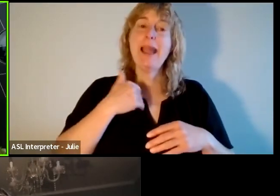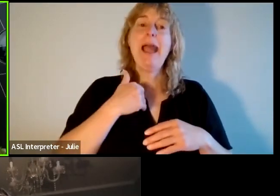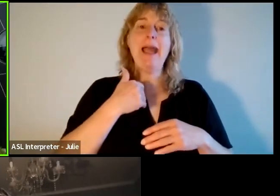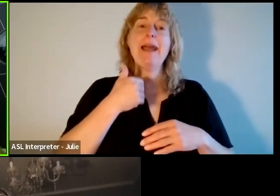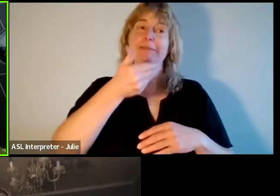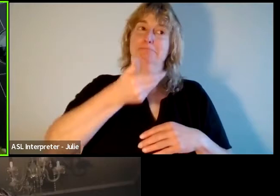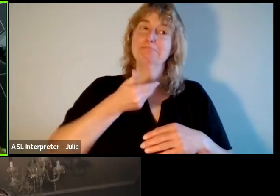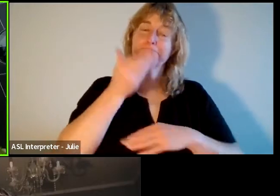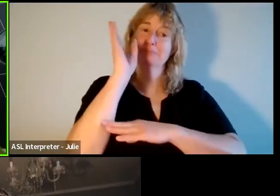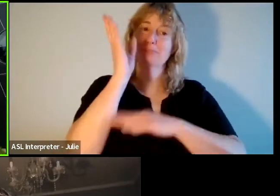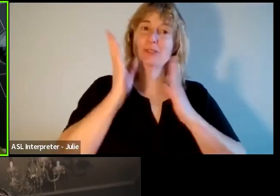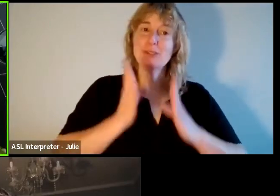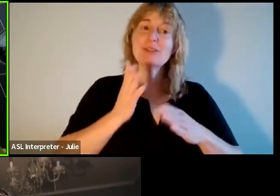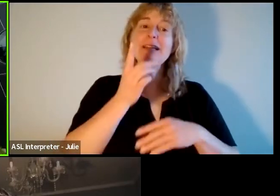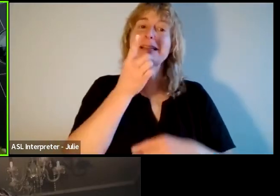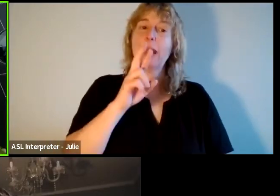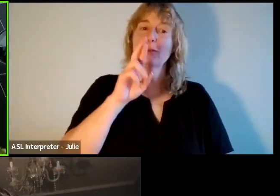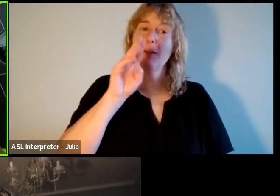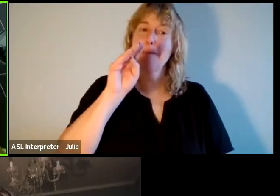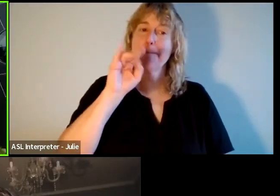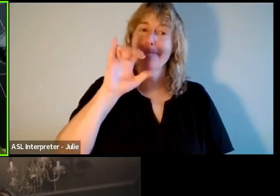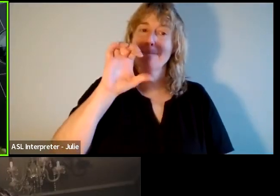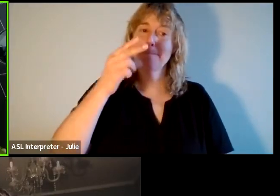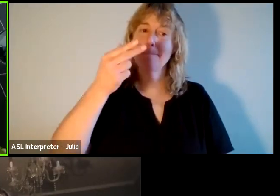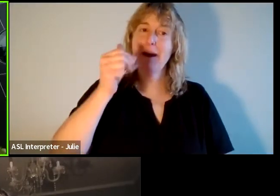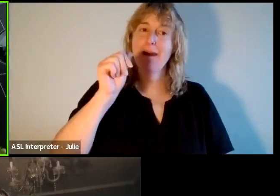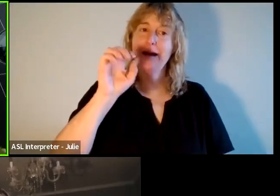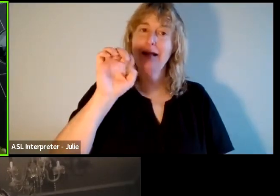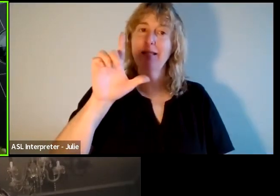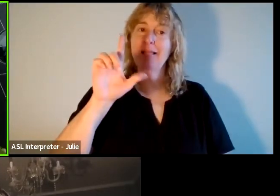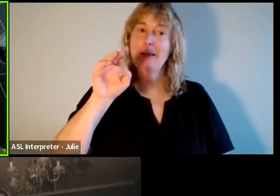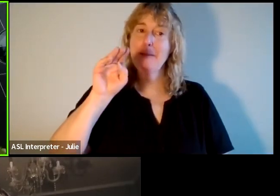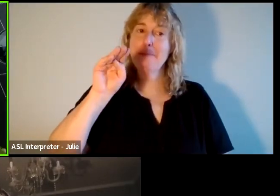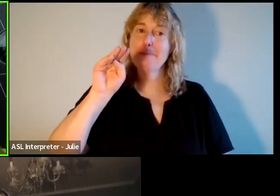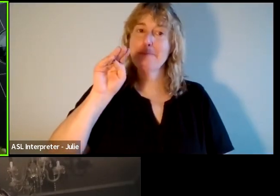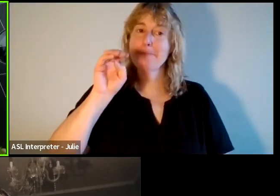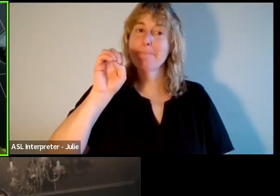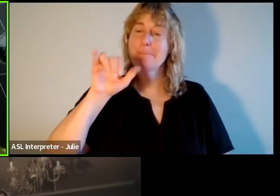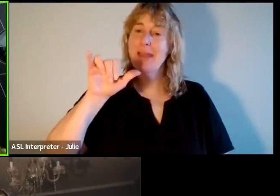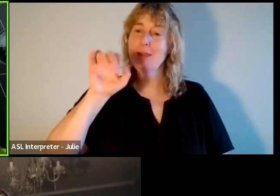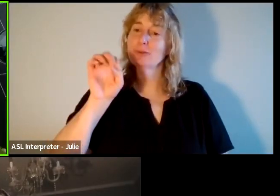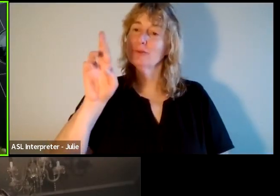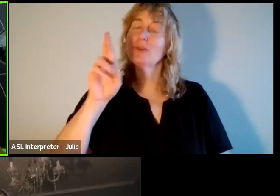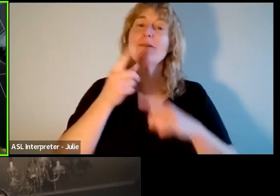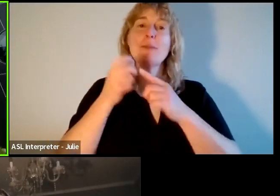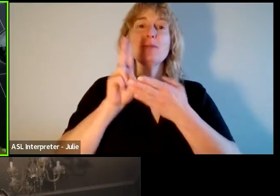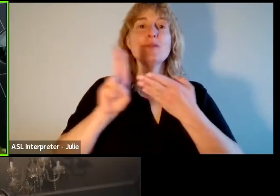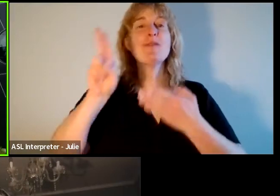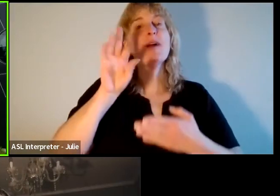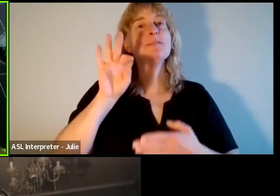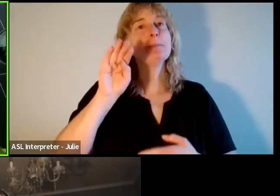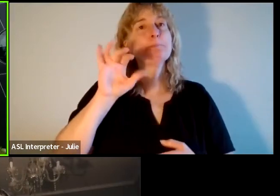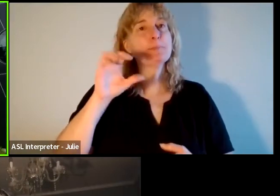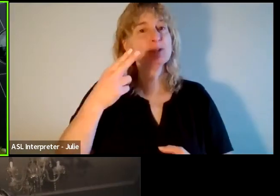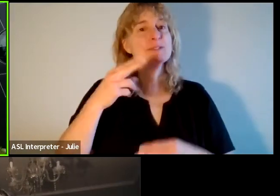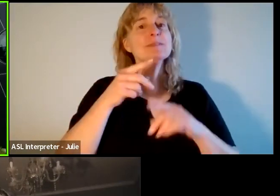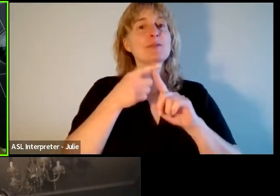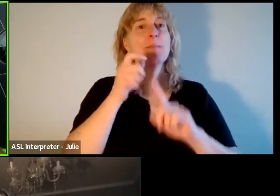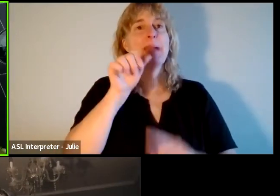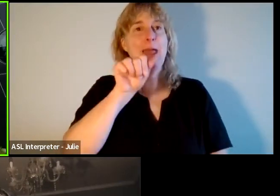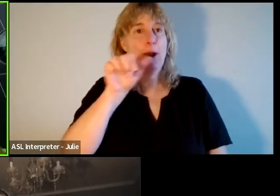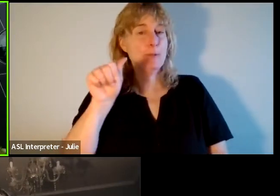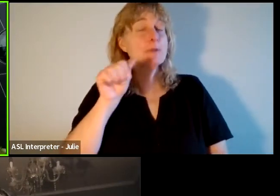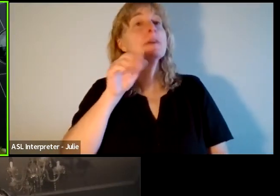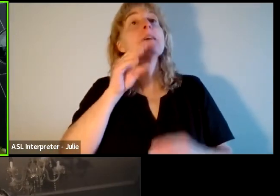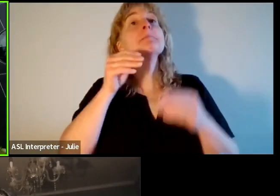the University of Michigan in Ann Arbor. And just to give you a little bit of an introduction to Michael, he's